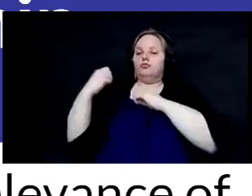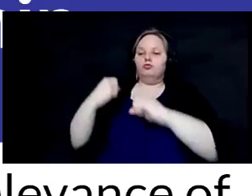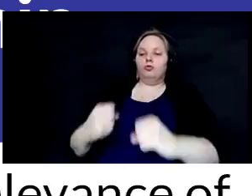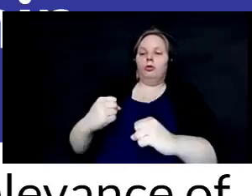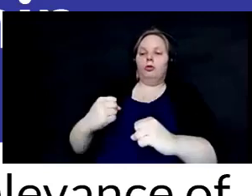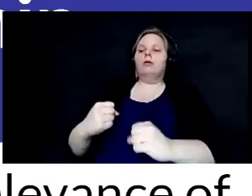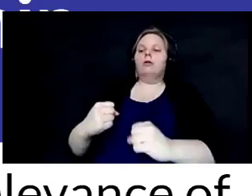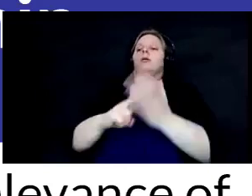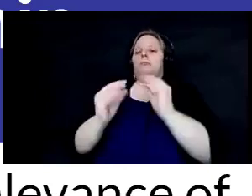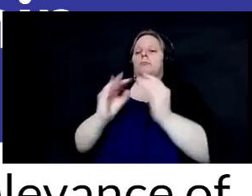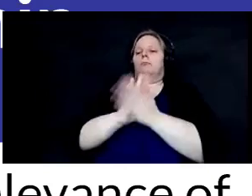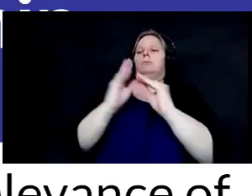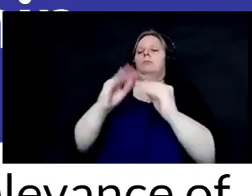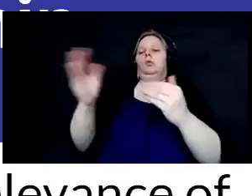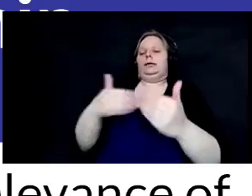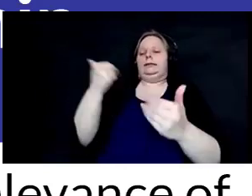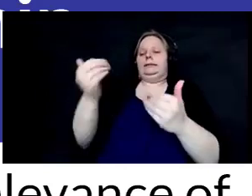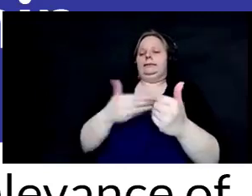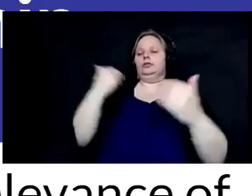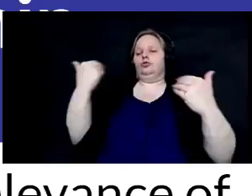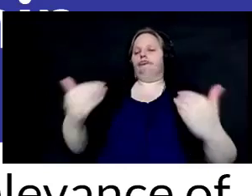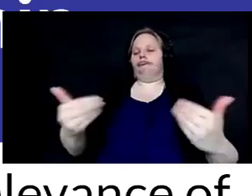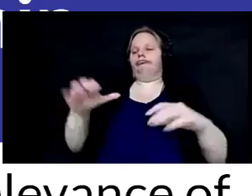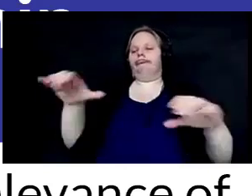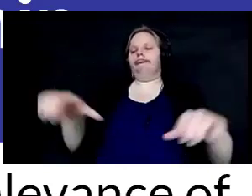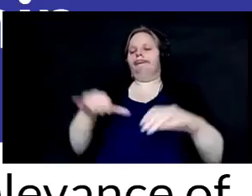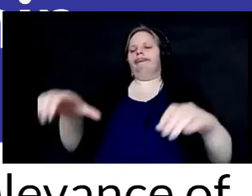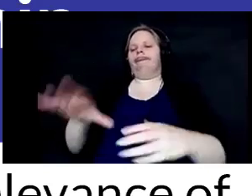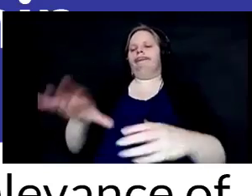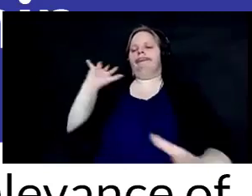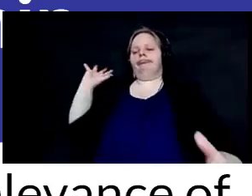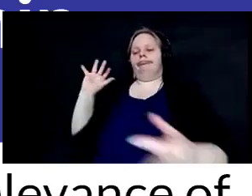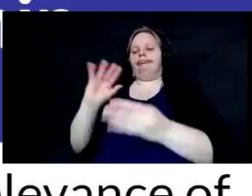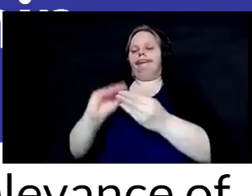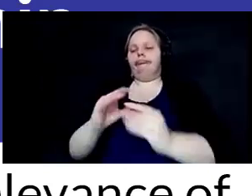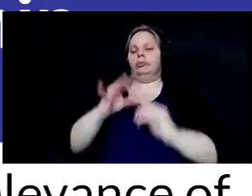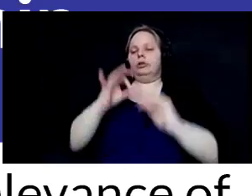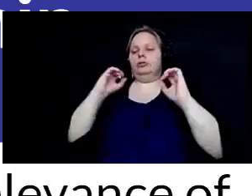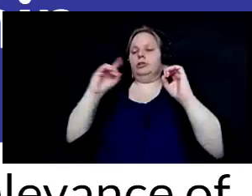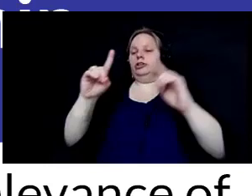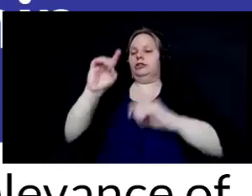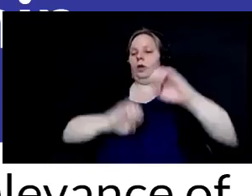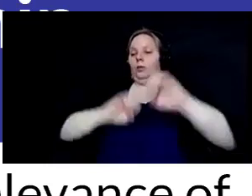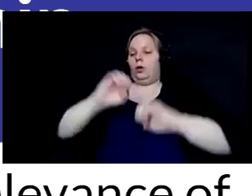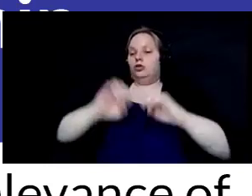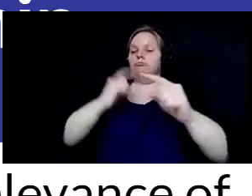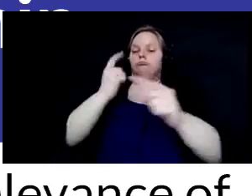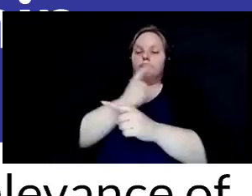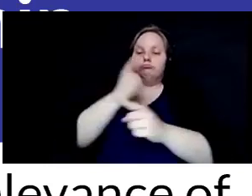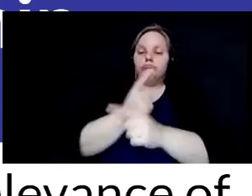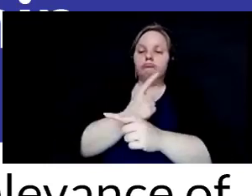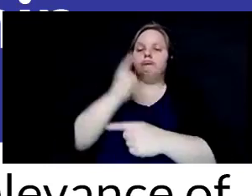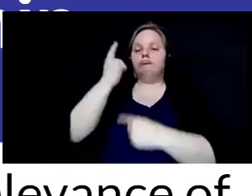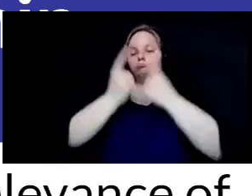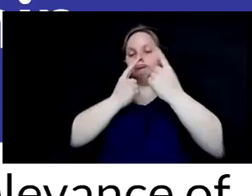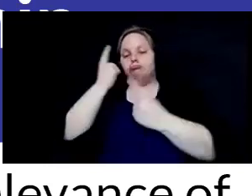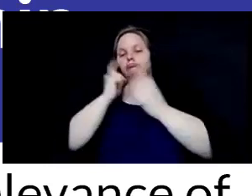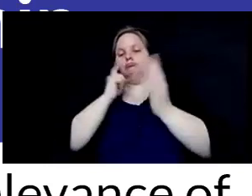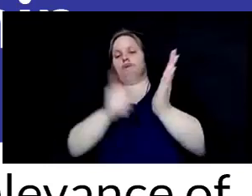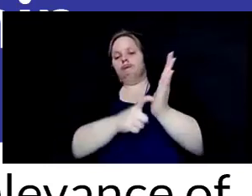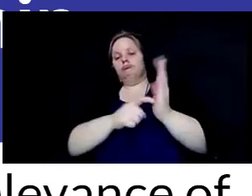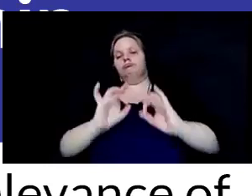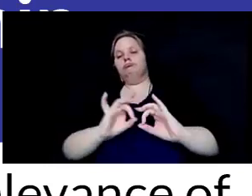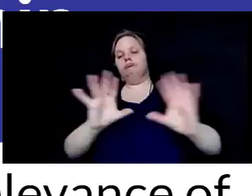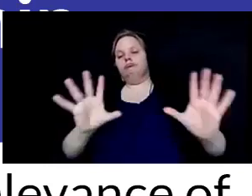the easier it will be to conduct a comprehensive special education evaluation that accurately considers and identifies a